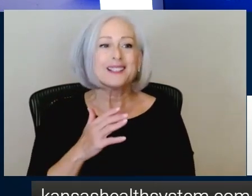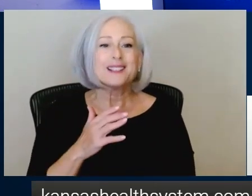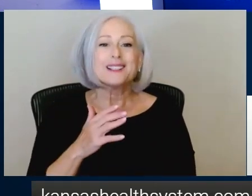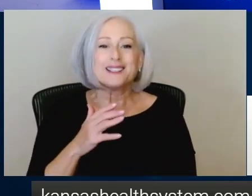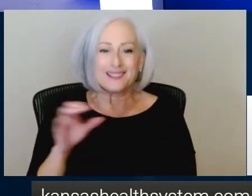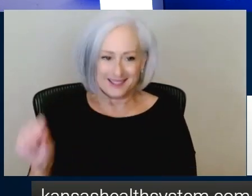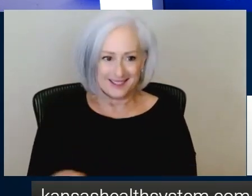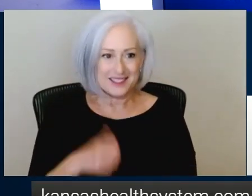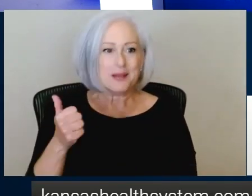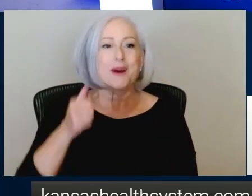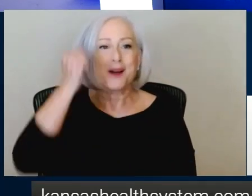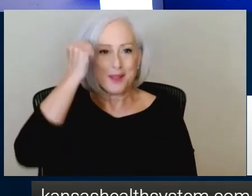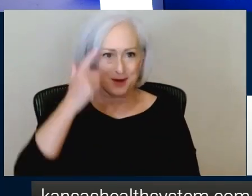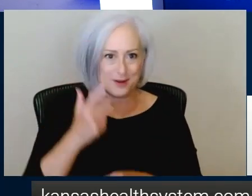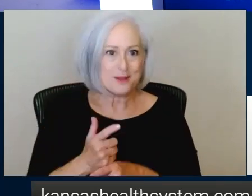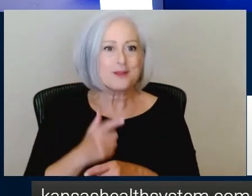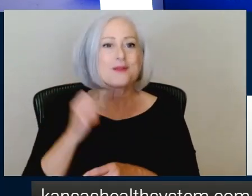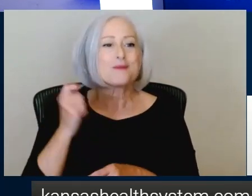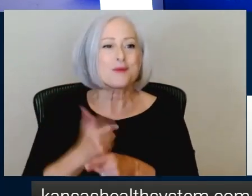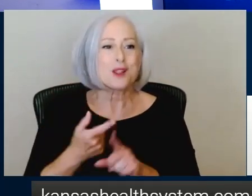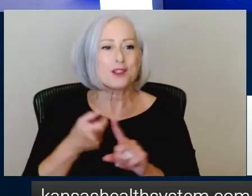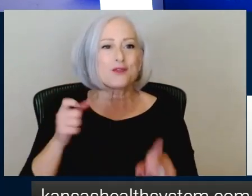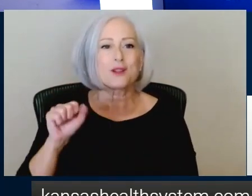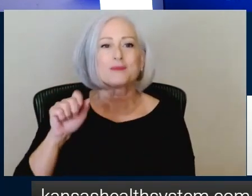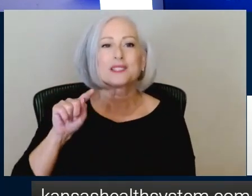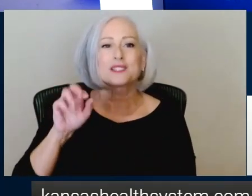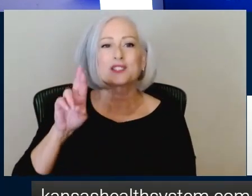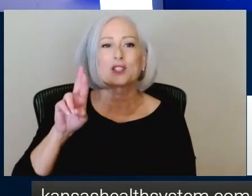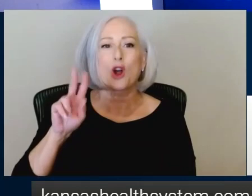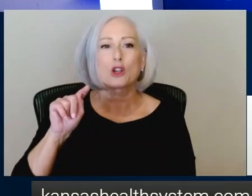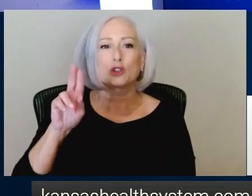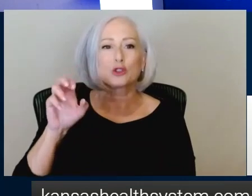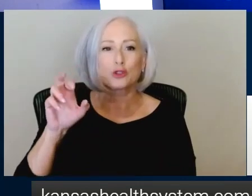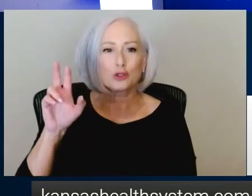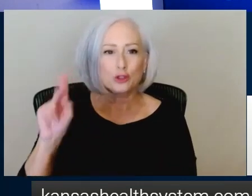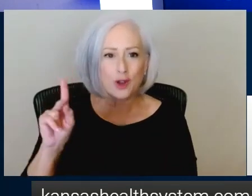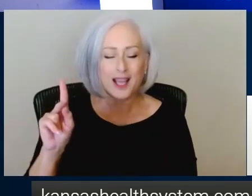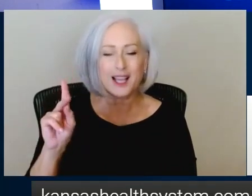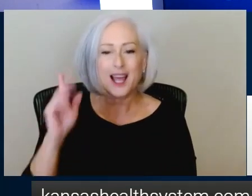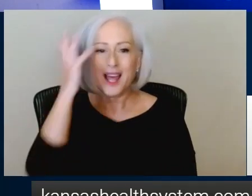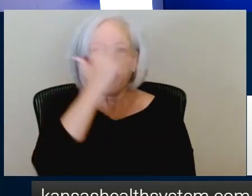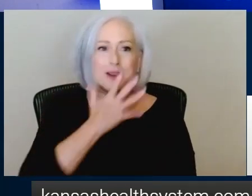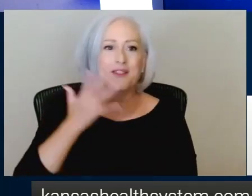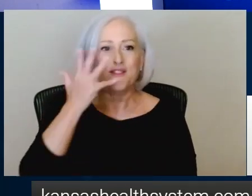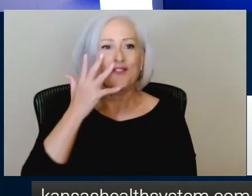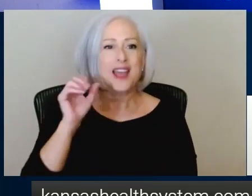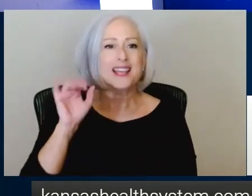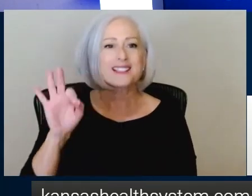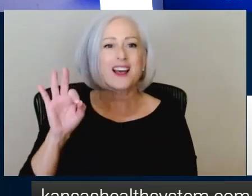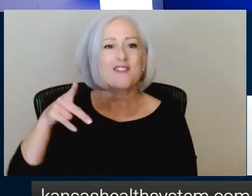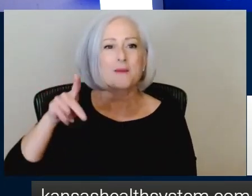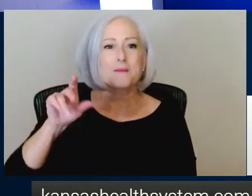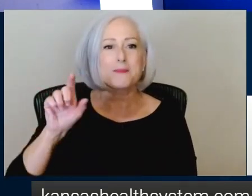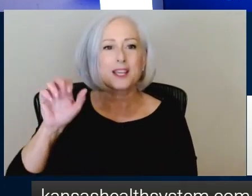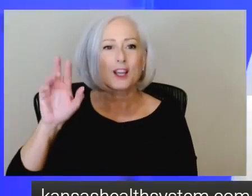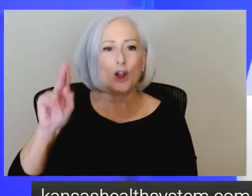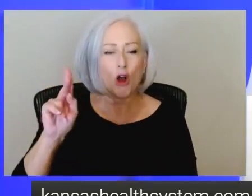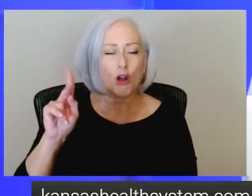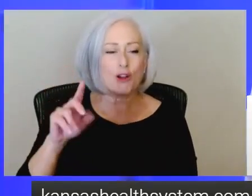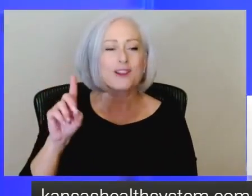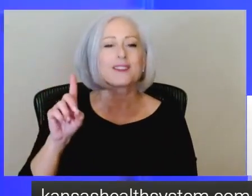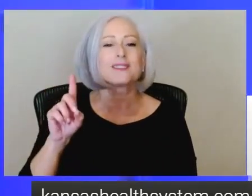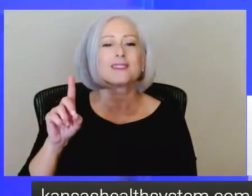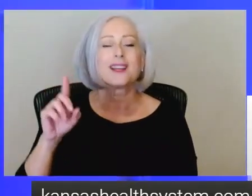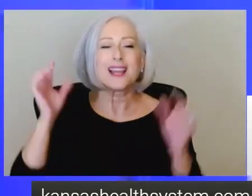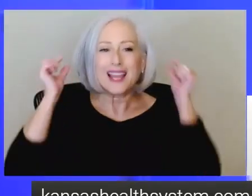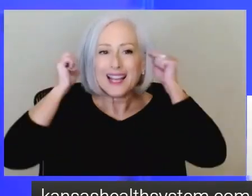of what I look like from Star Trek, and I like to say that I had the face of Picard and the ears of Spock, but I think there may be some